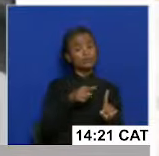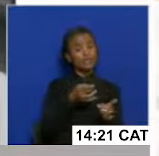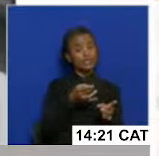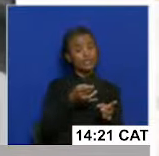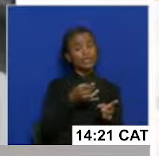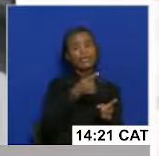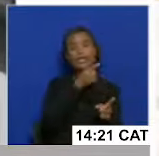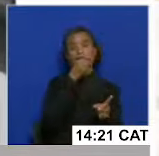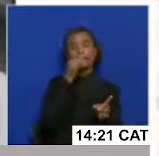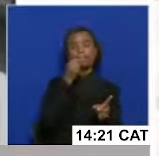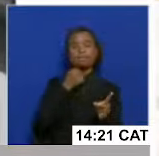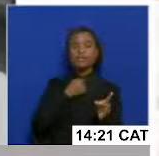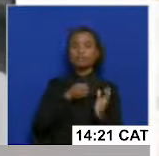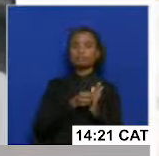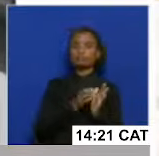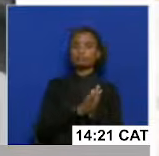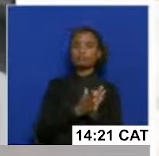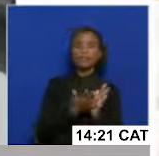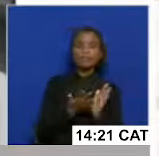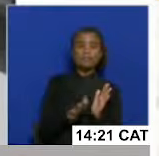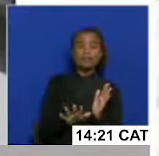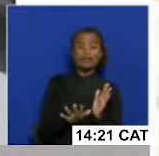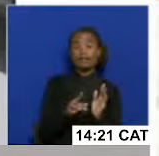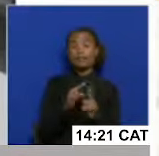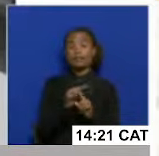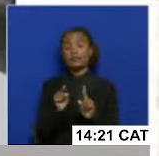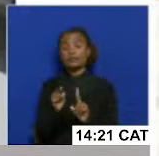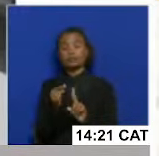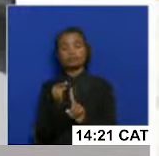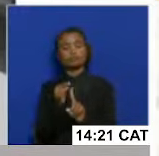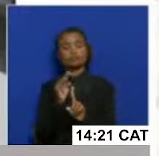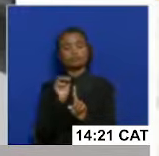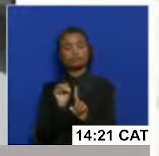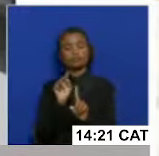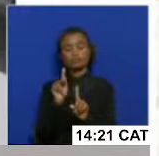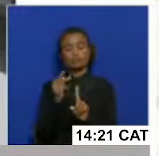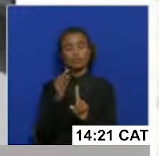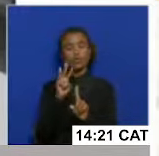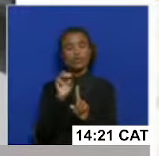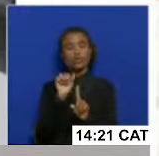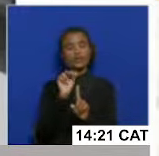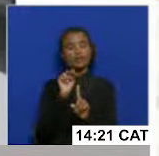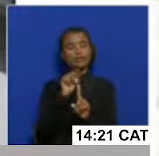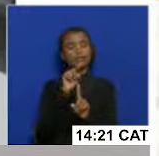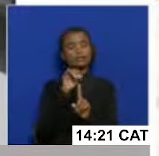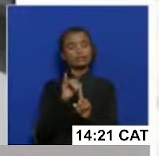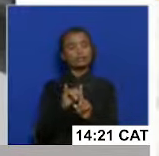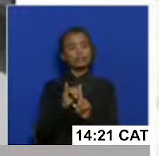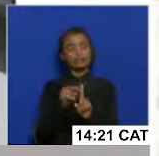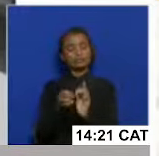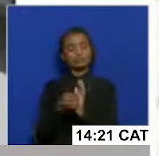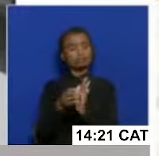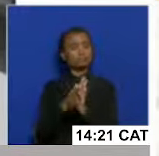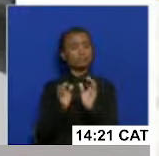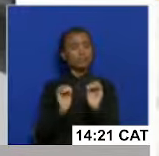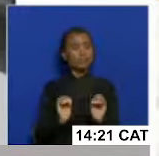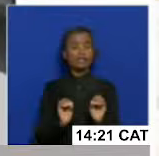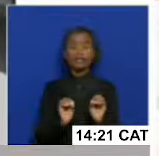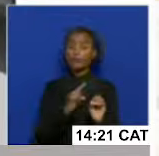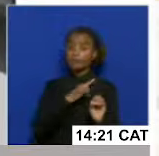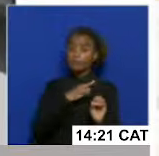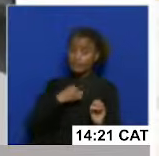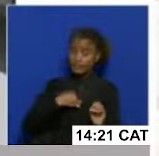Mr. Mkhwanazi. And I was not going to leave it like that. I was going to mention everyone who took part